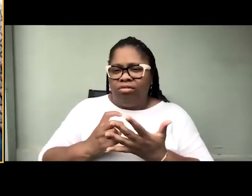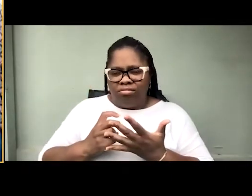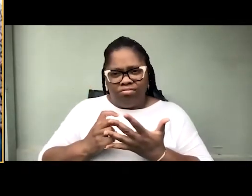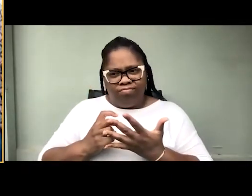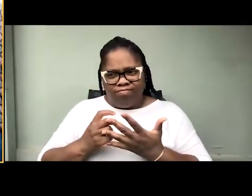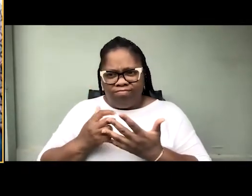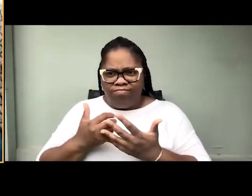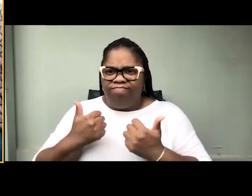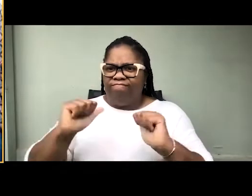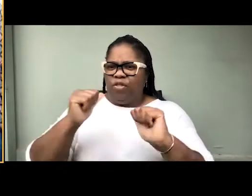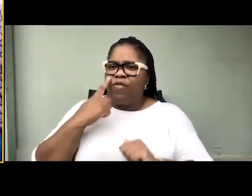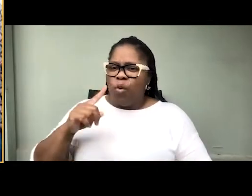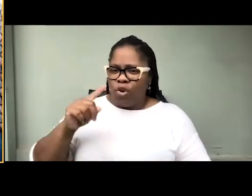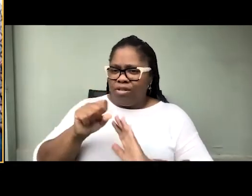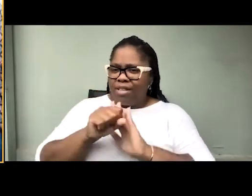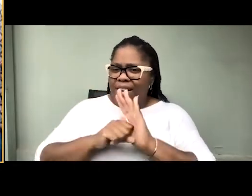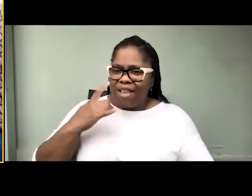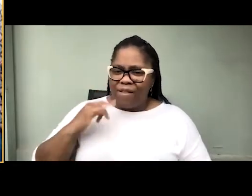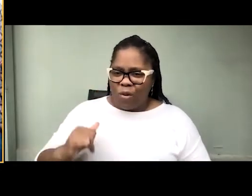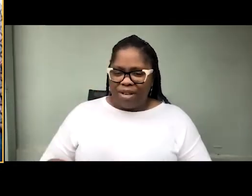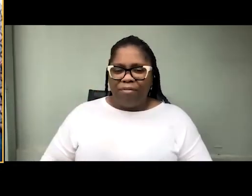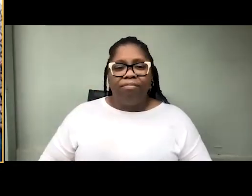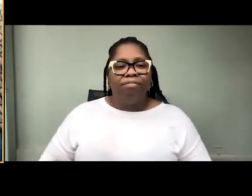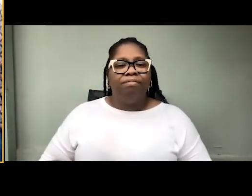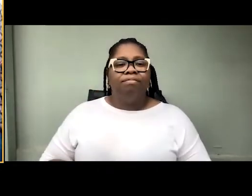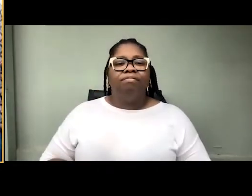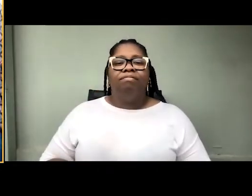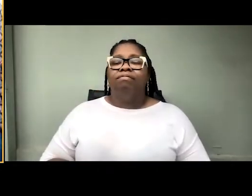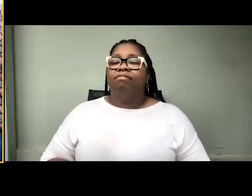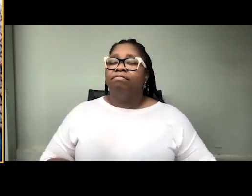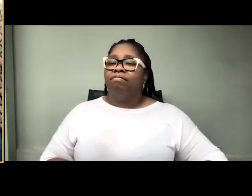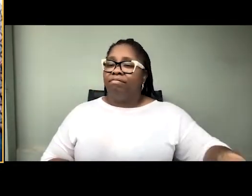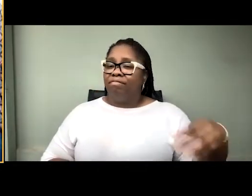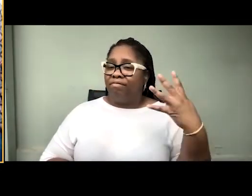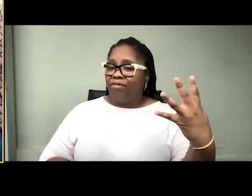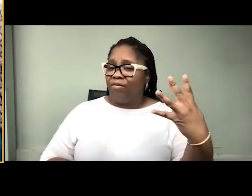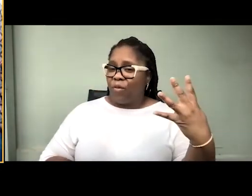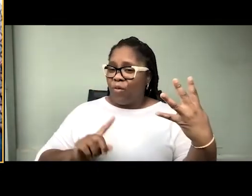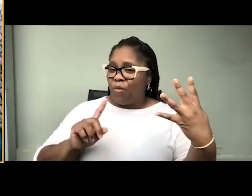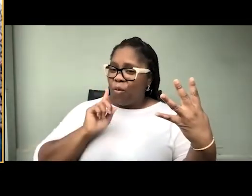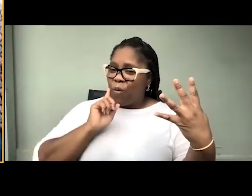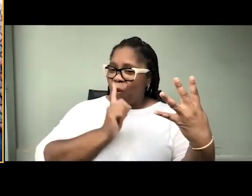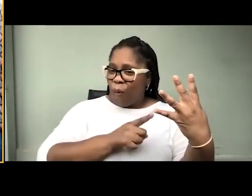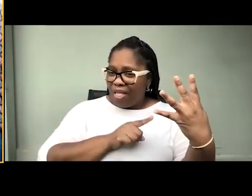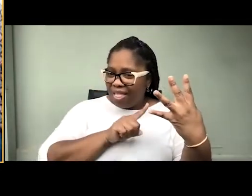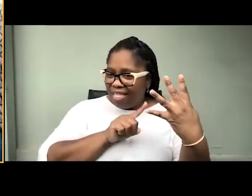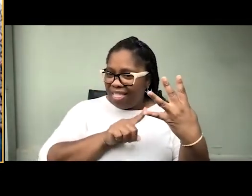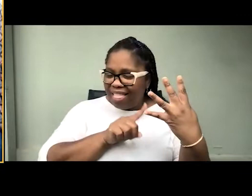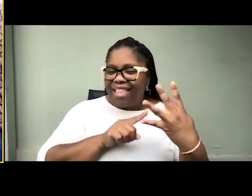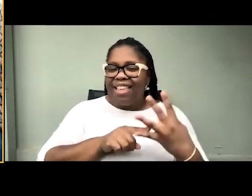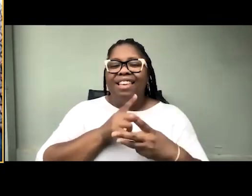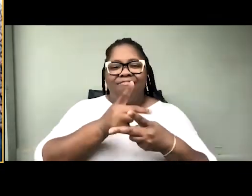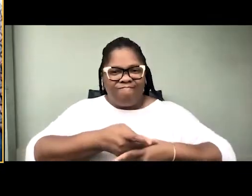And now I will talk about goal 4, caregiving that works. Our goal here is that we will be prepared for